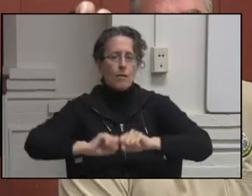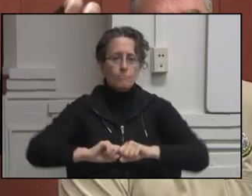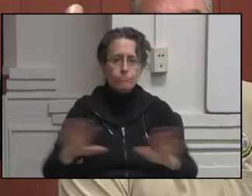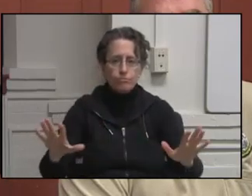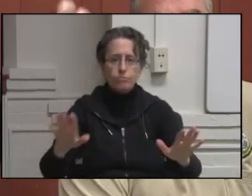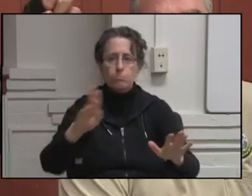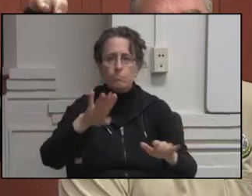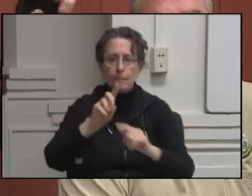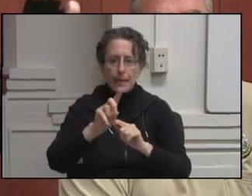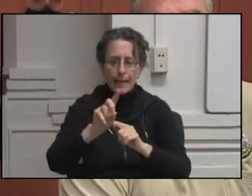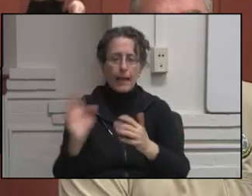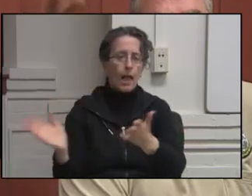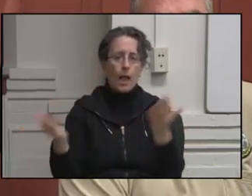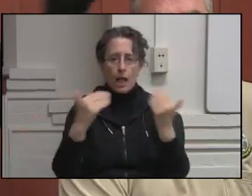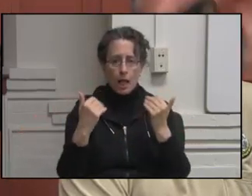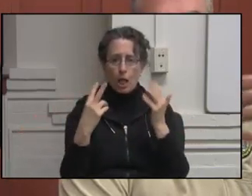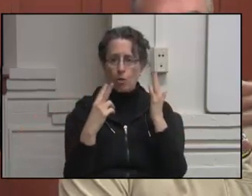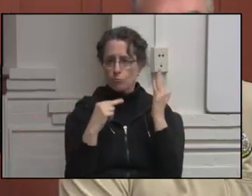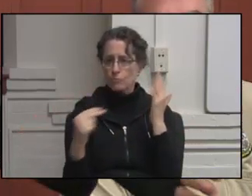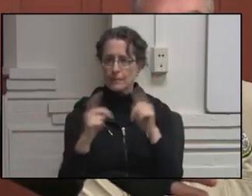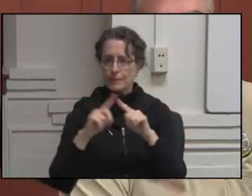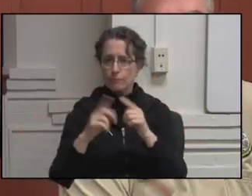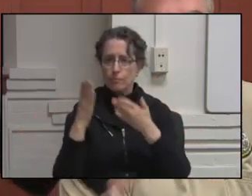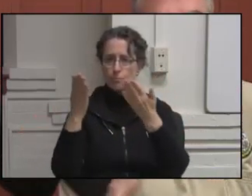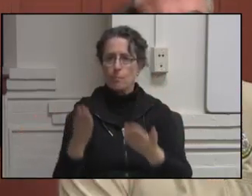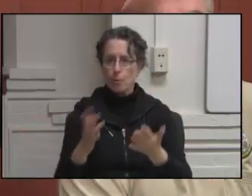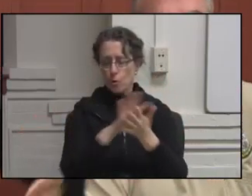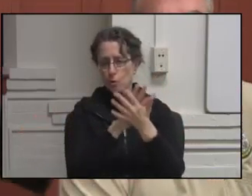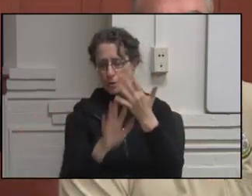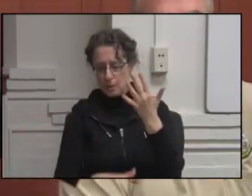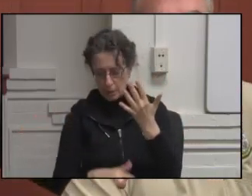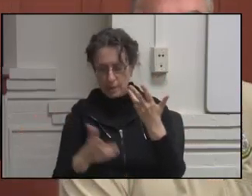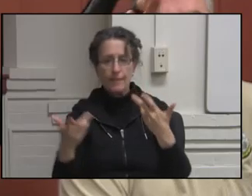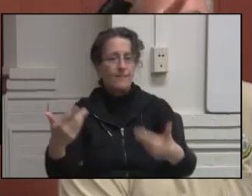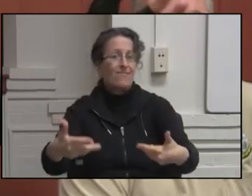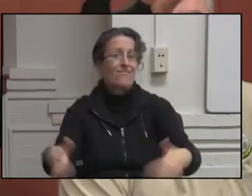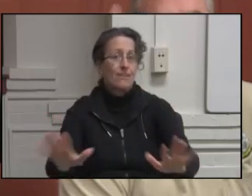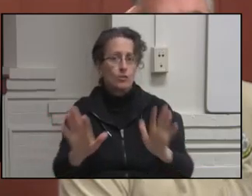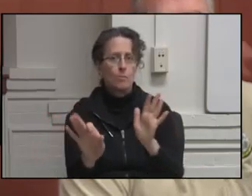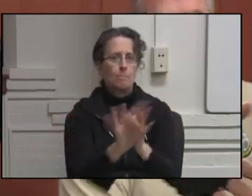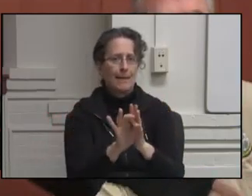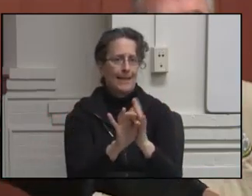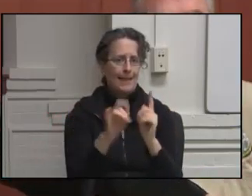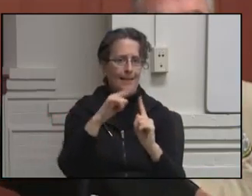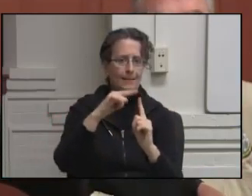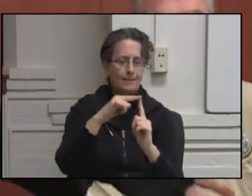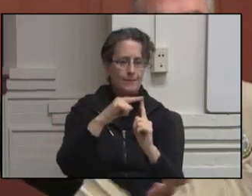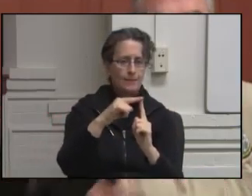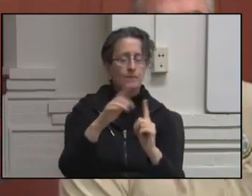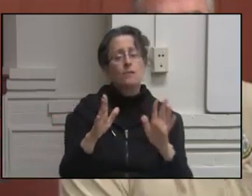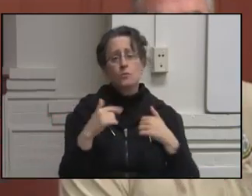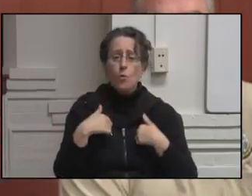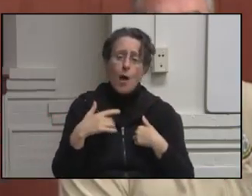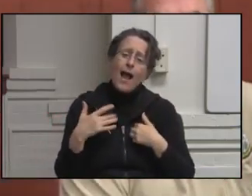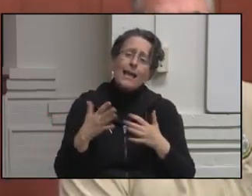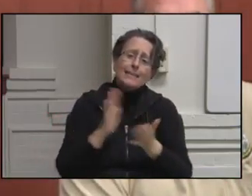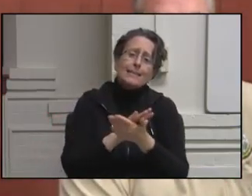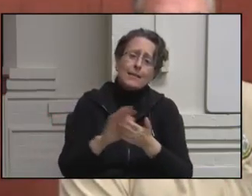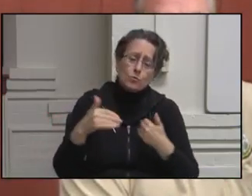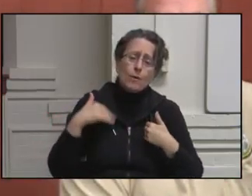the municipality can keep the state in check as well by using our own contractors with their contractors. Fair